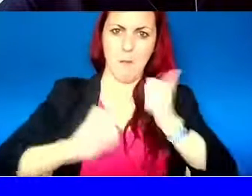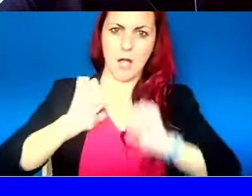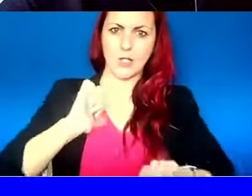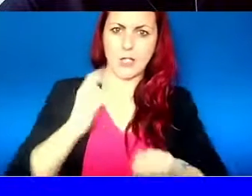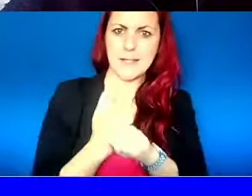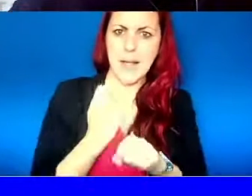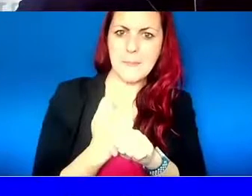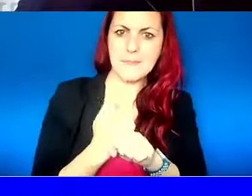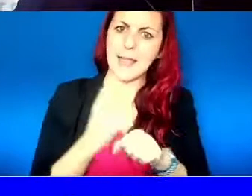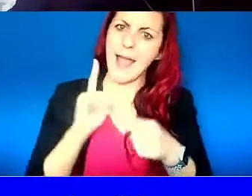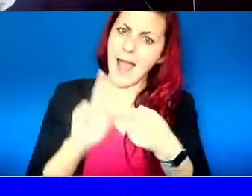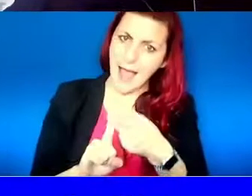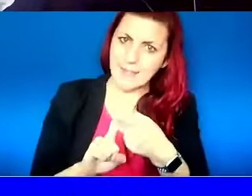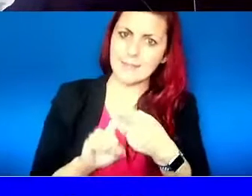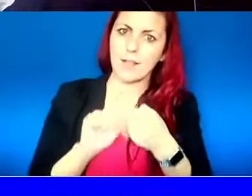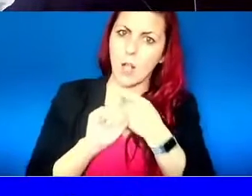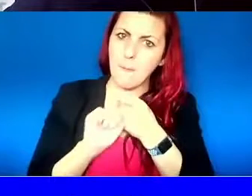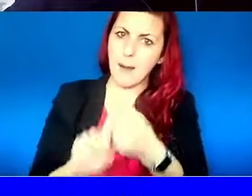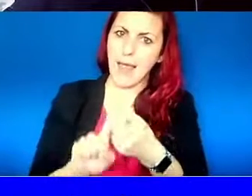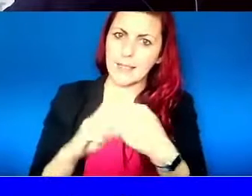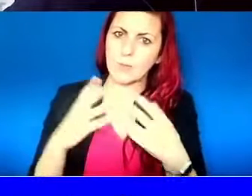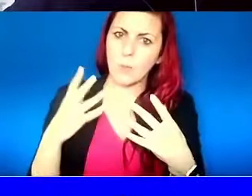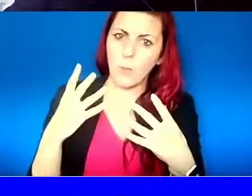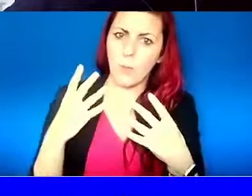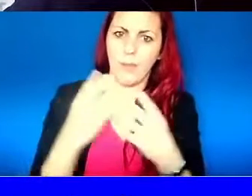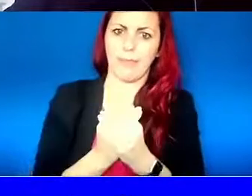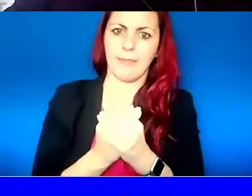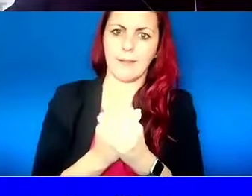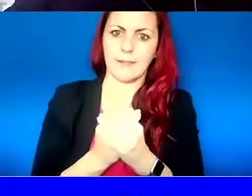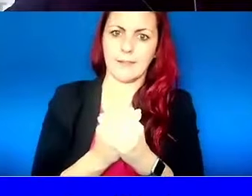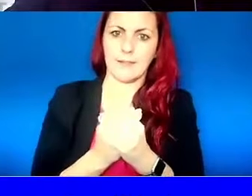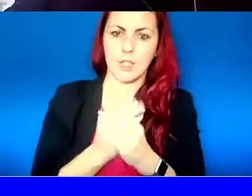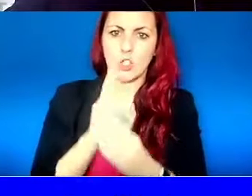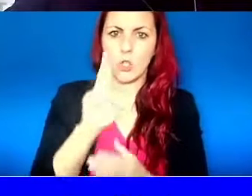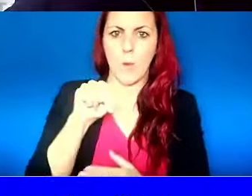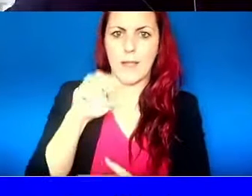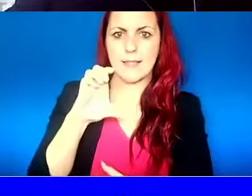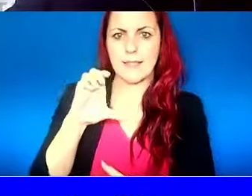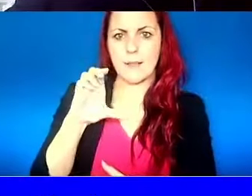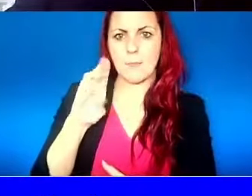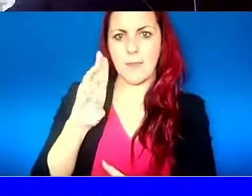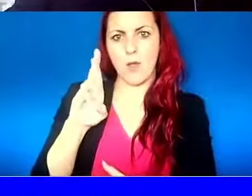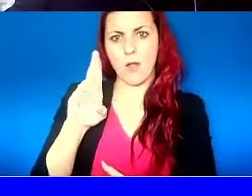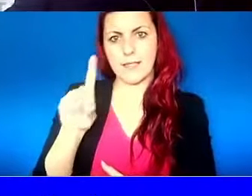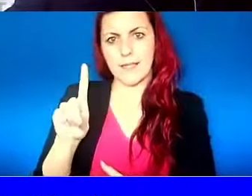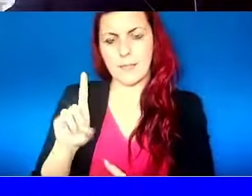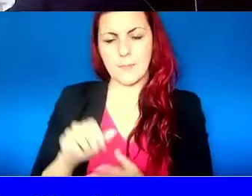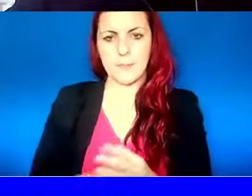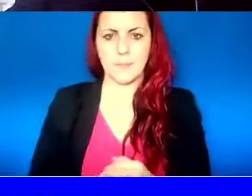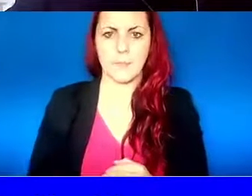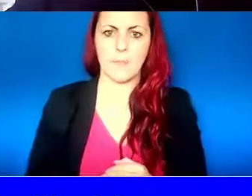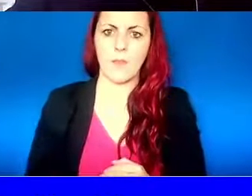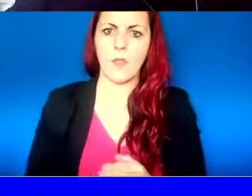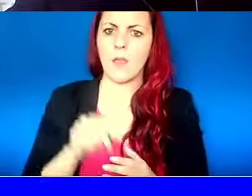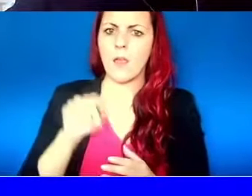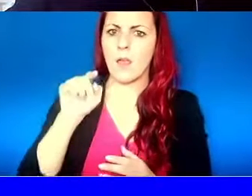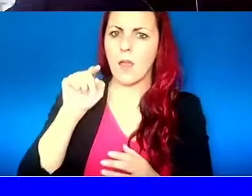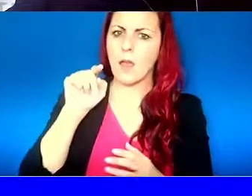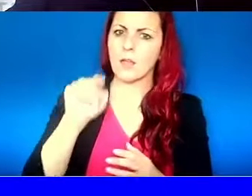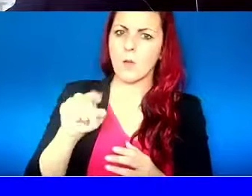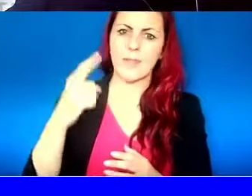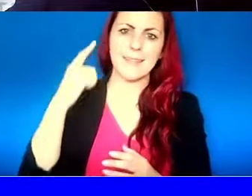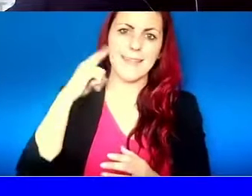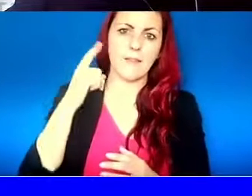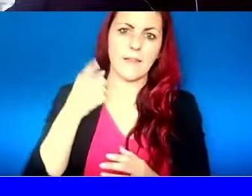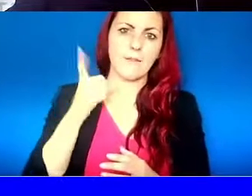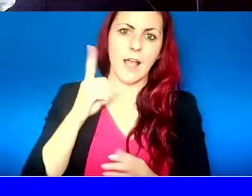is also compliant with Article 13 of the UNCRPD. The Deaf Advisory Group that